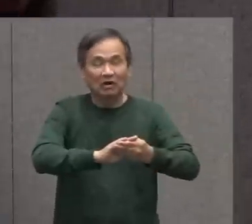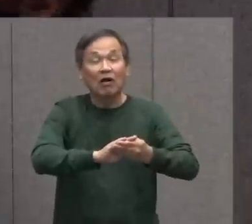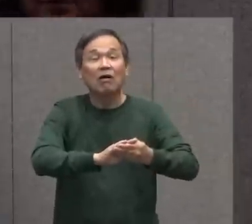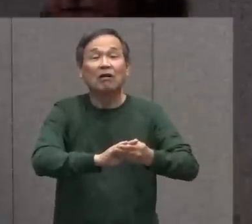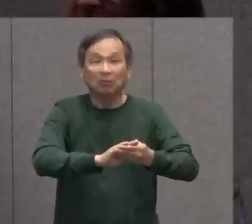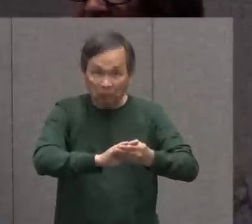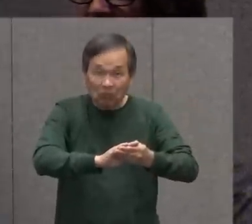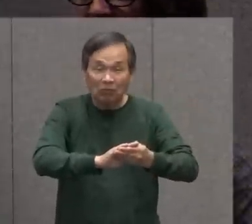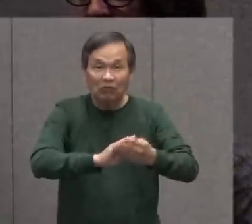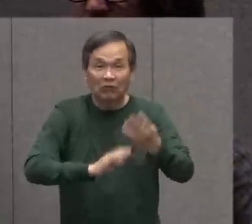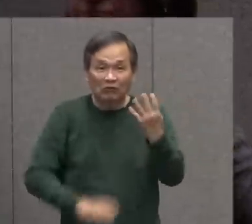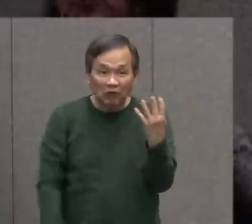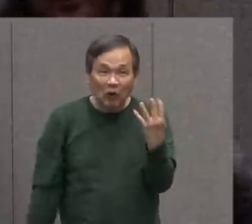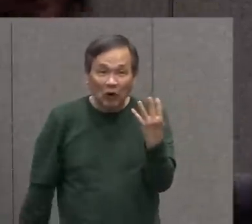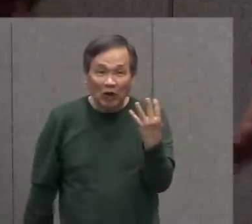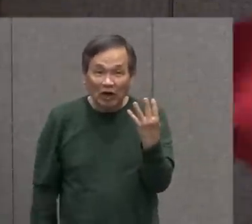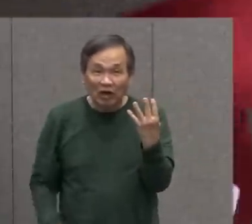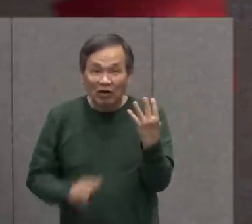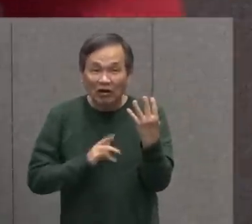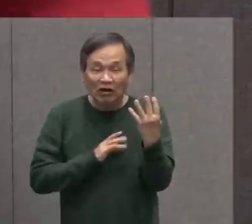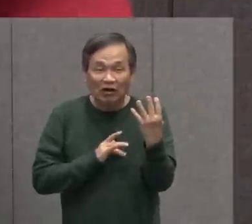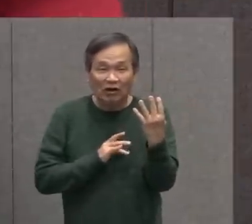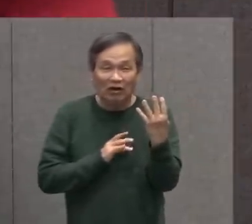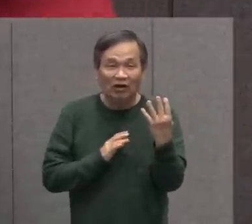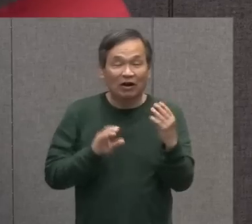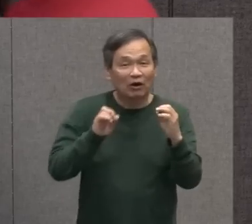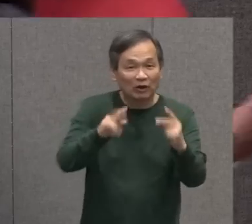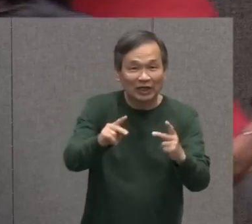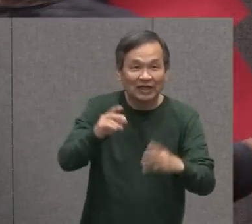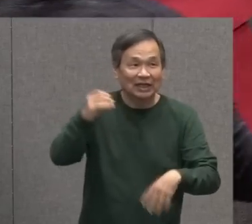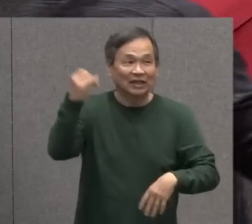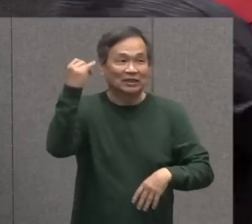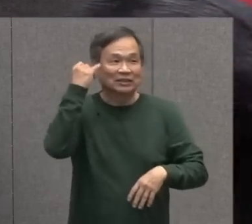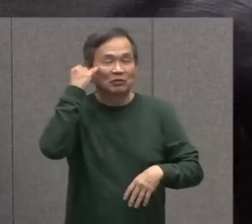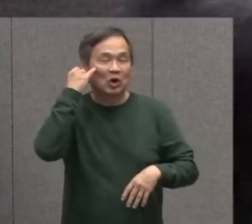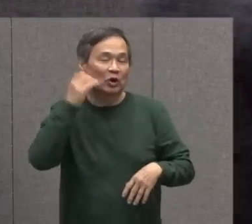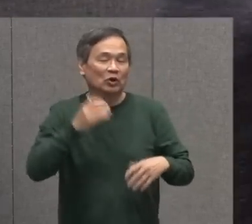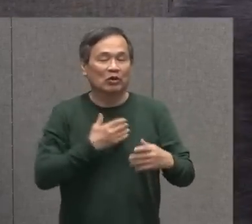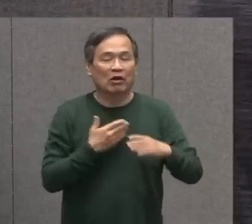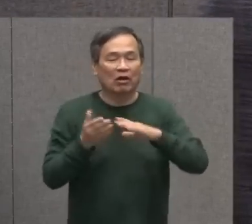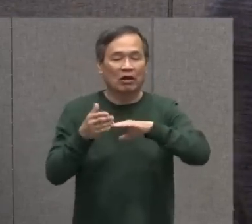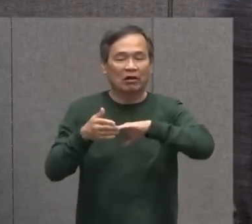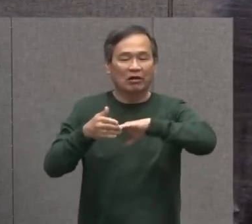I'm wondering, what if I hid some of these guys?